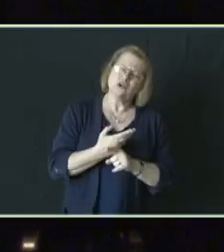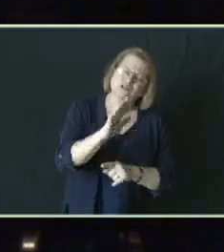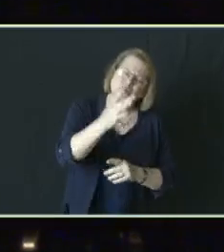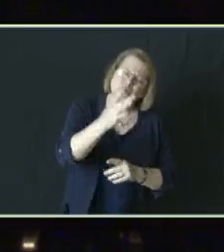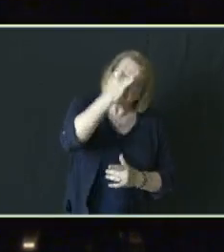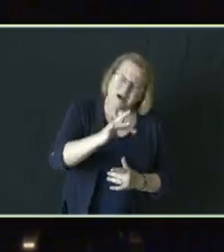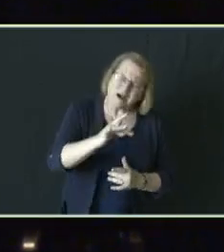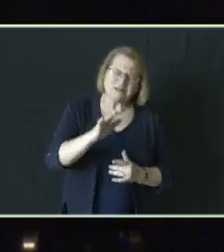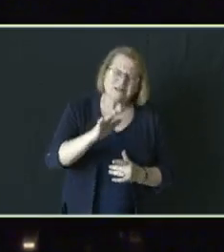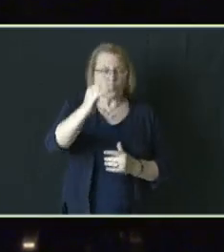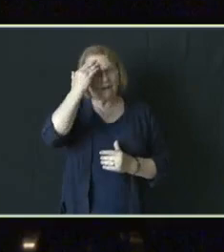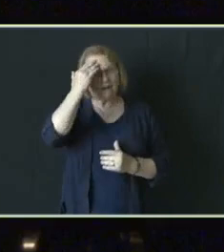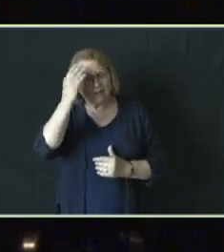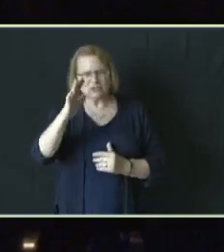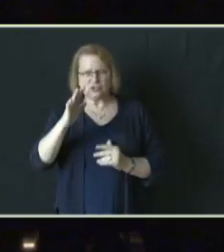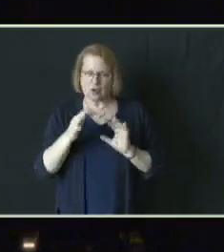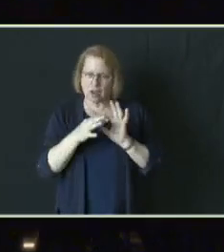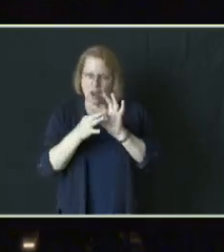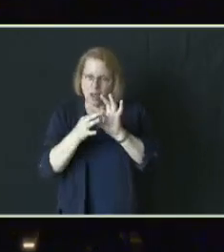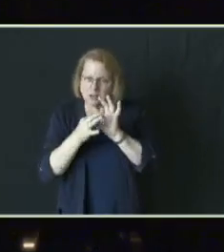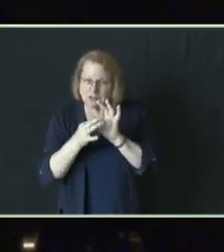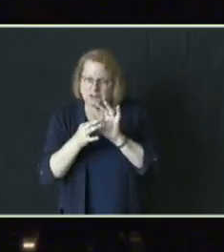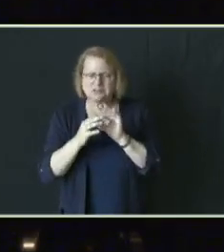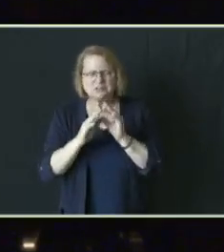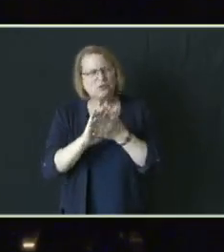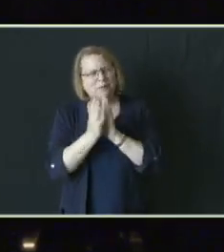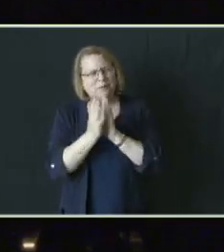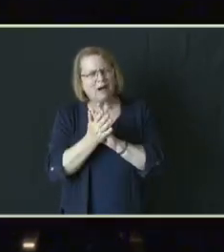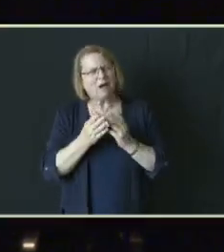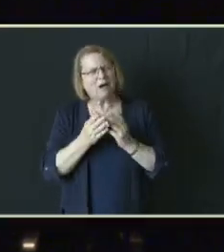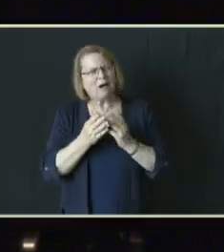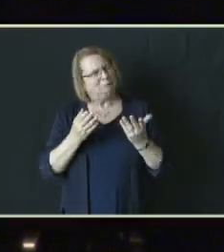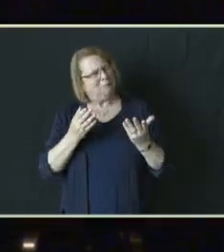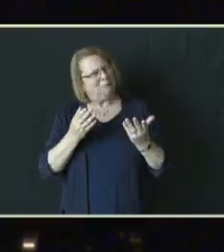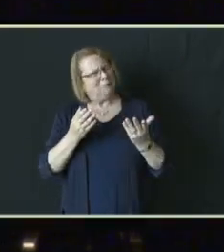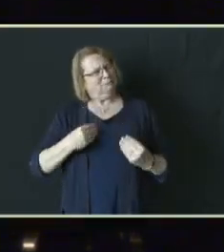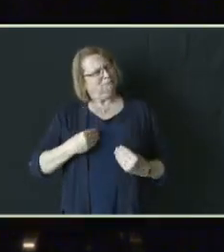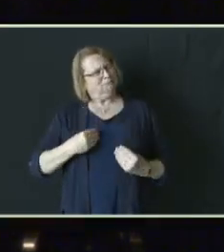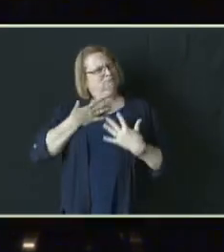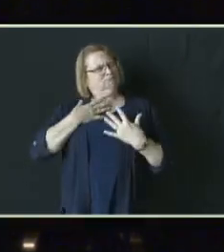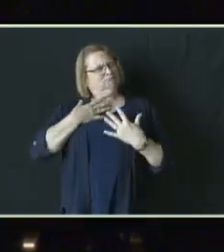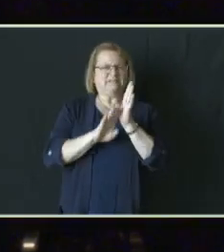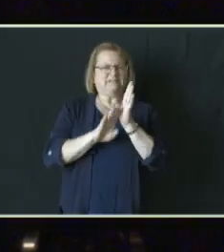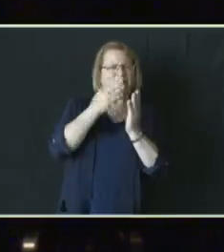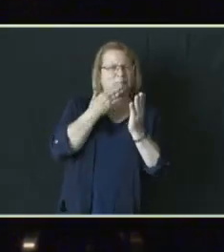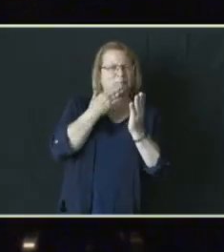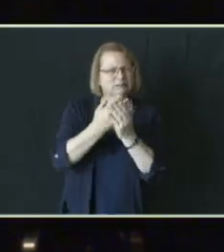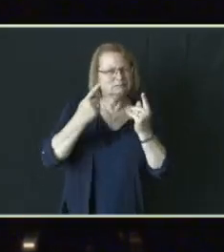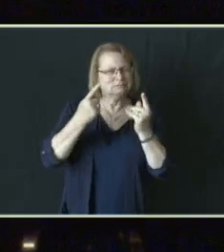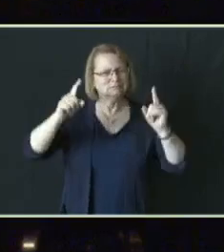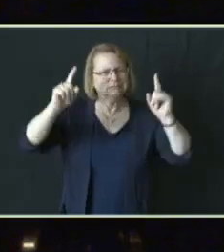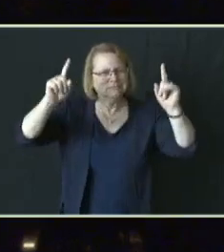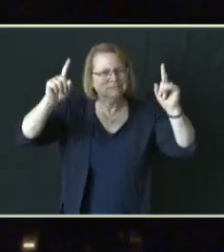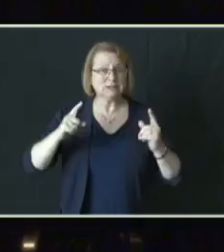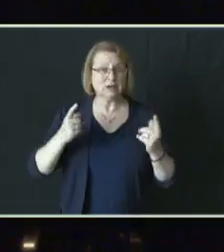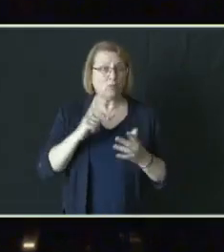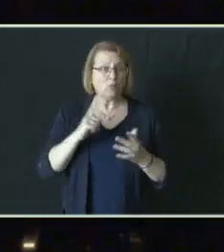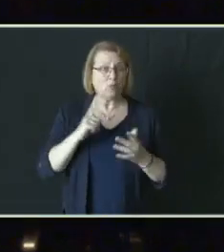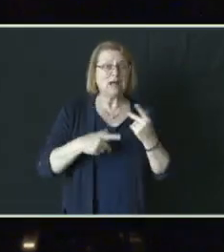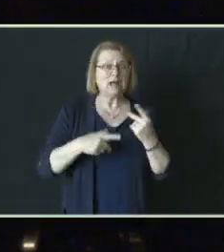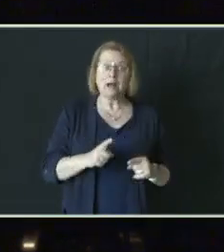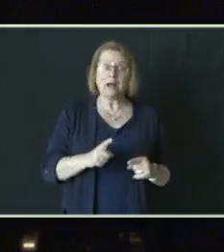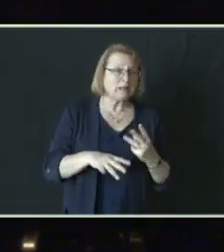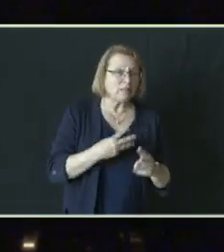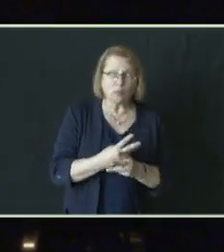and connections to be prosperous. Now, what's going on in the world? Many economists are predicting a depressed,